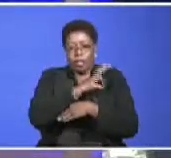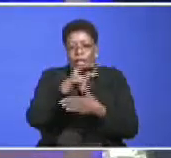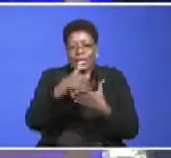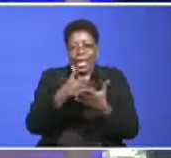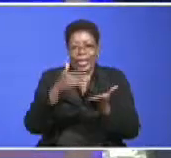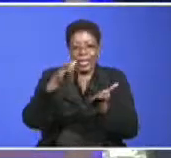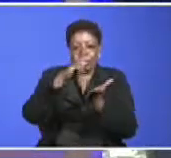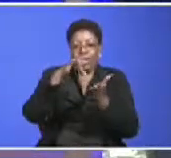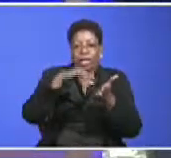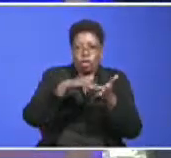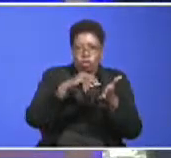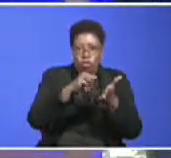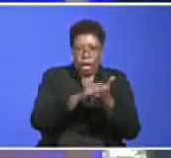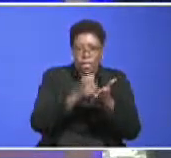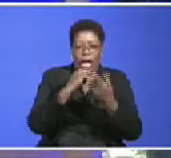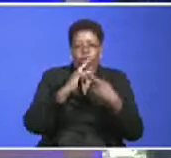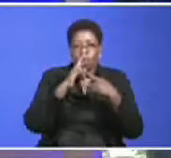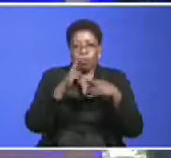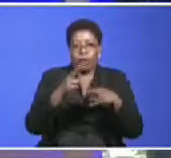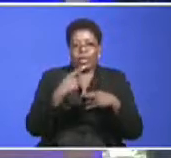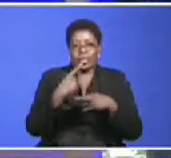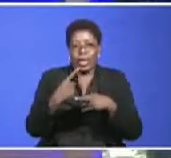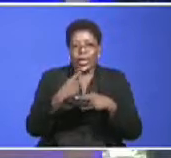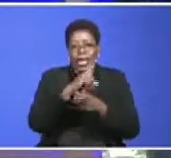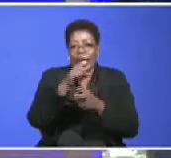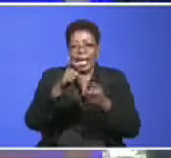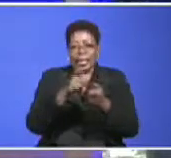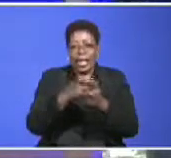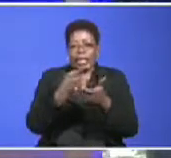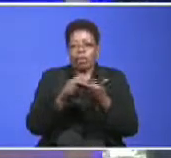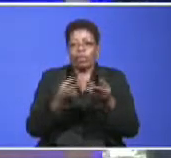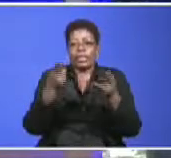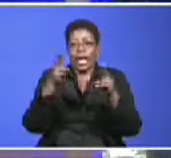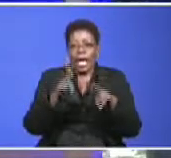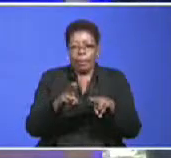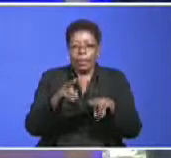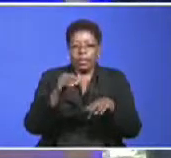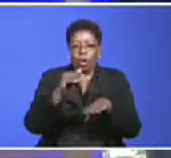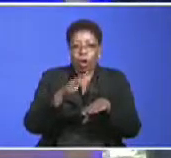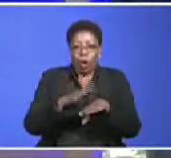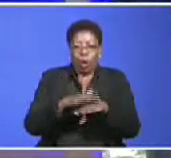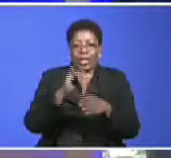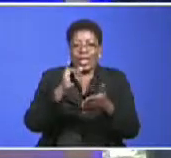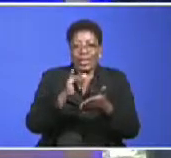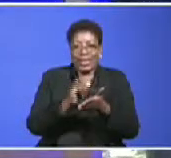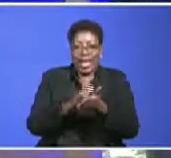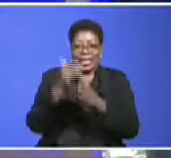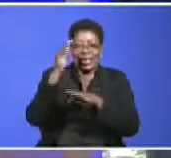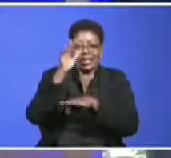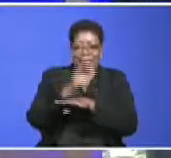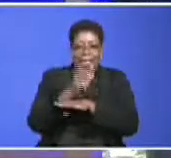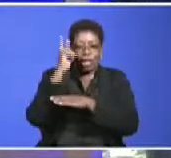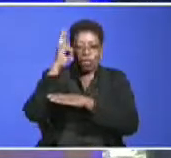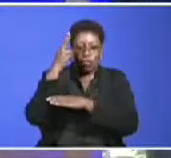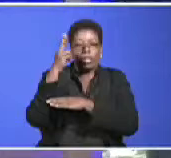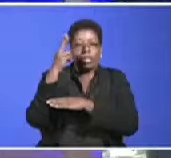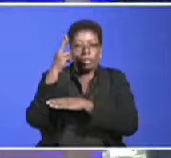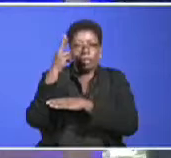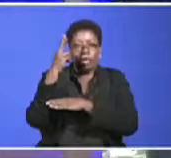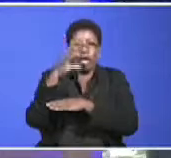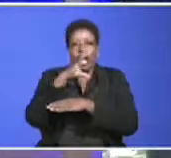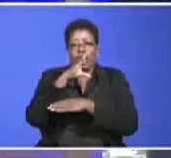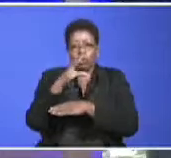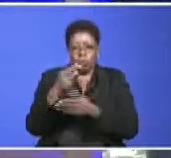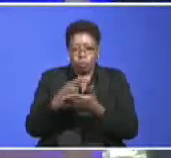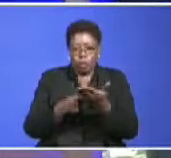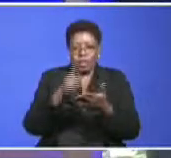authorities have released a report citing exactly what took place on that fateful night, the reason behind it, and what must happen to avoid